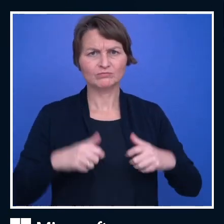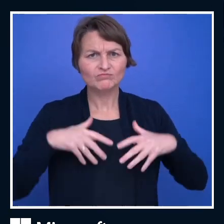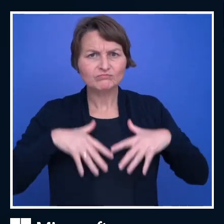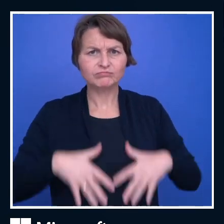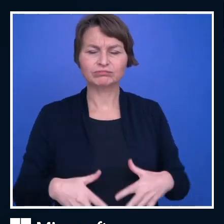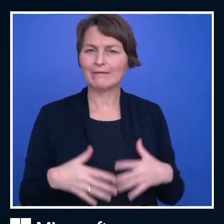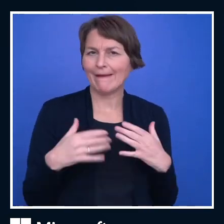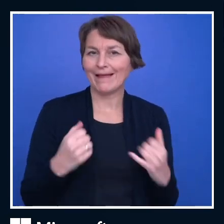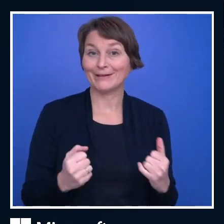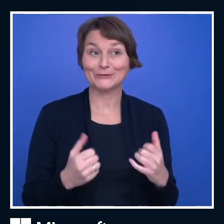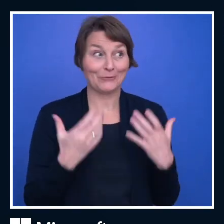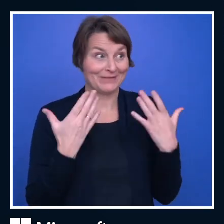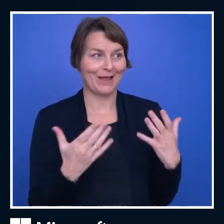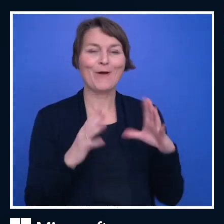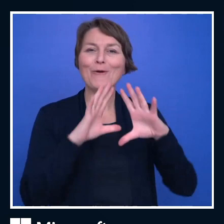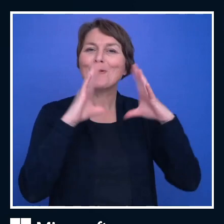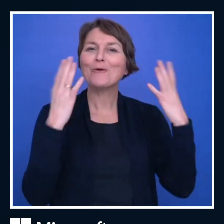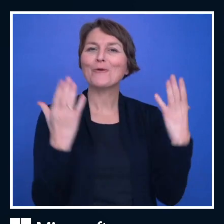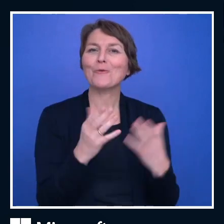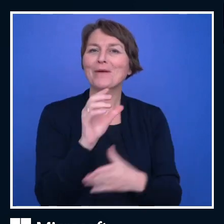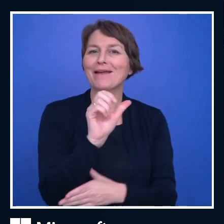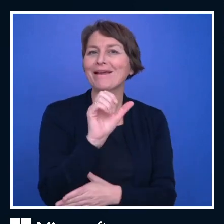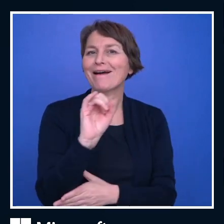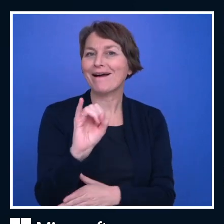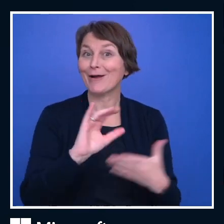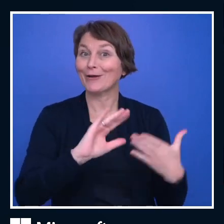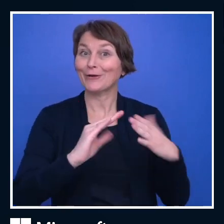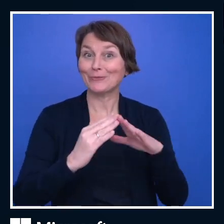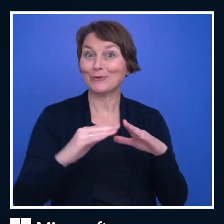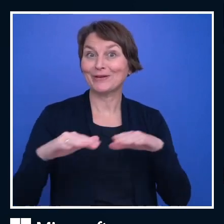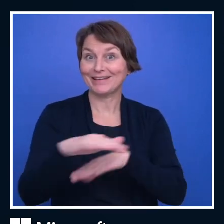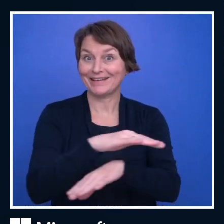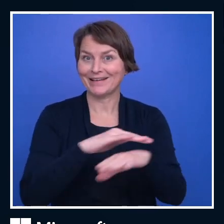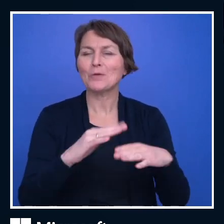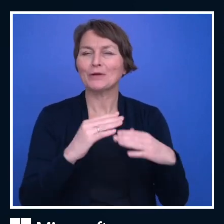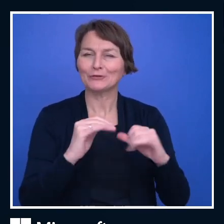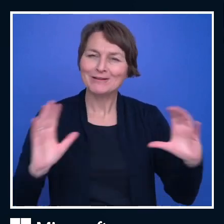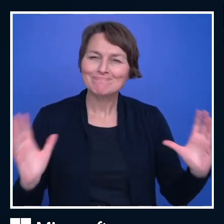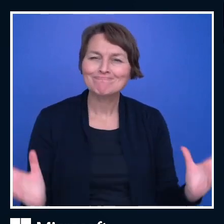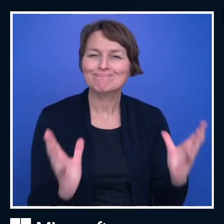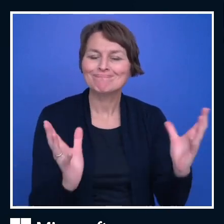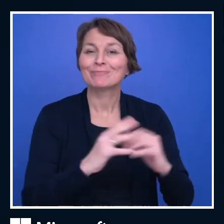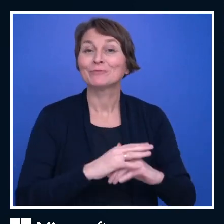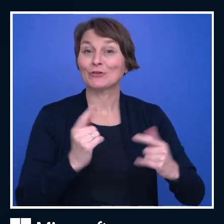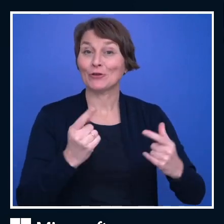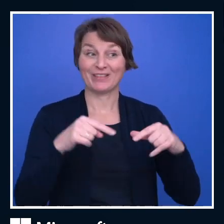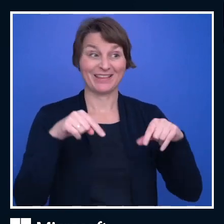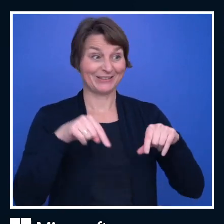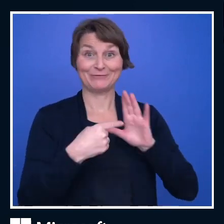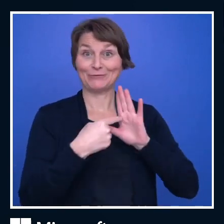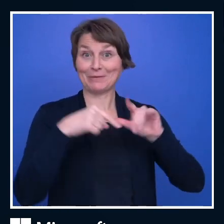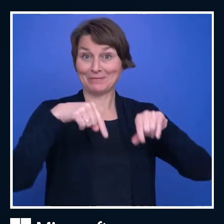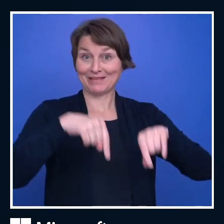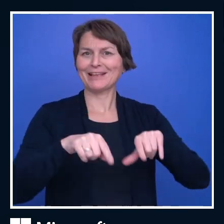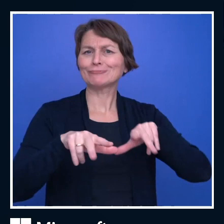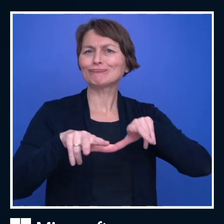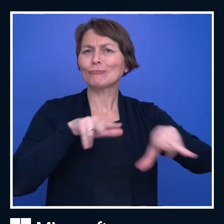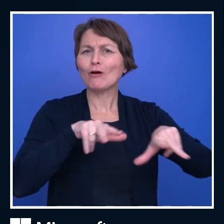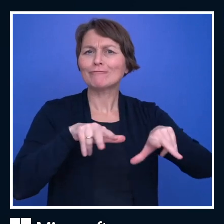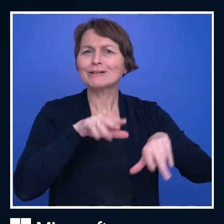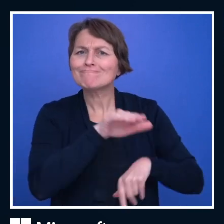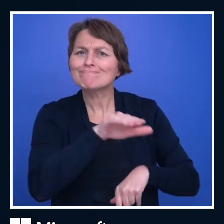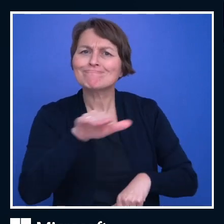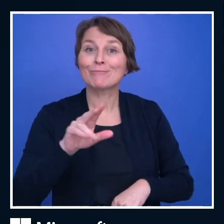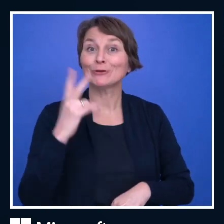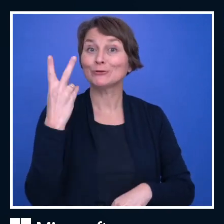community. We organize sessions like this, full day conferences. We have